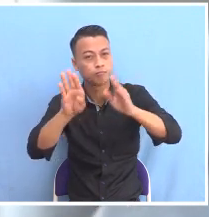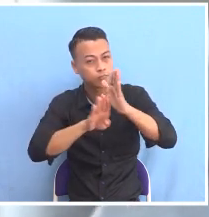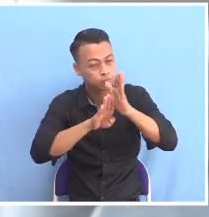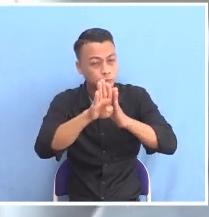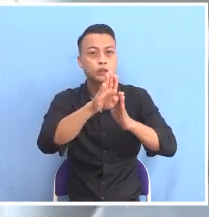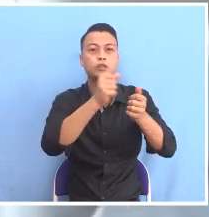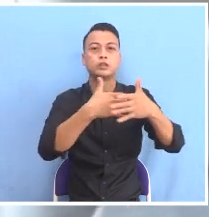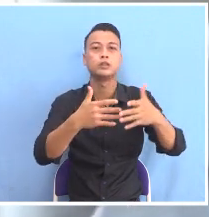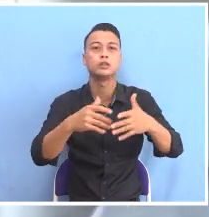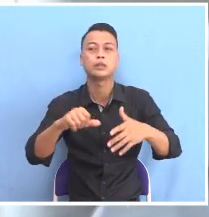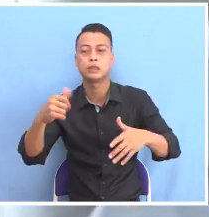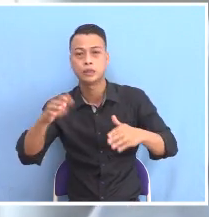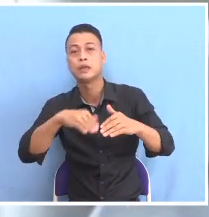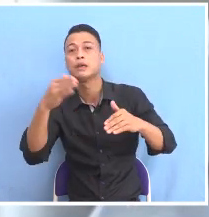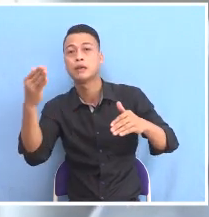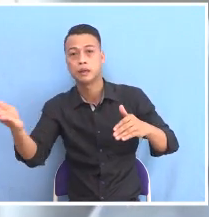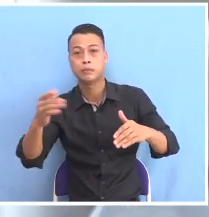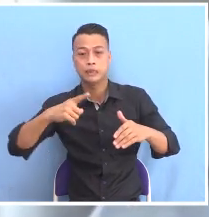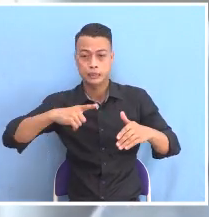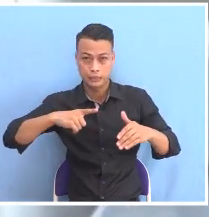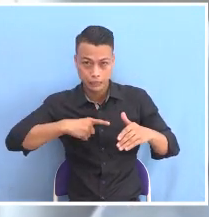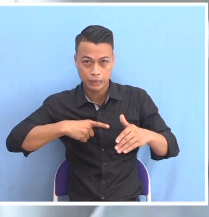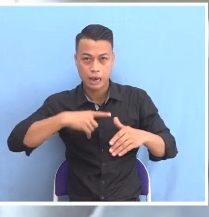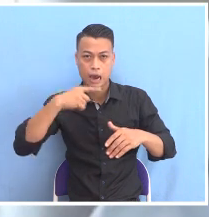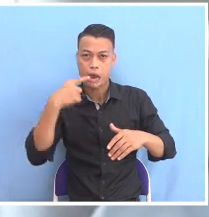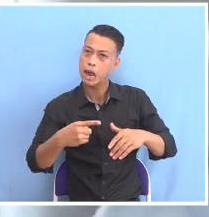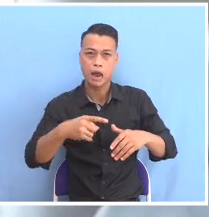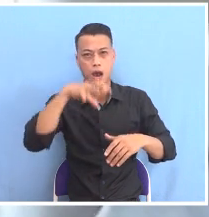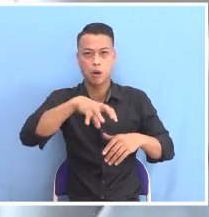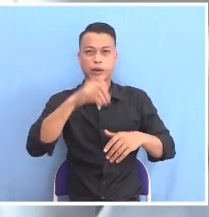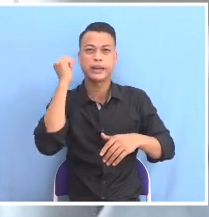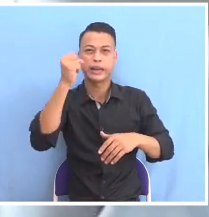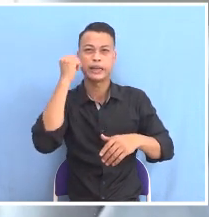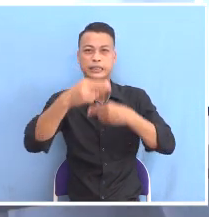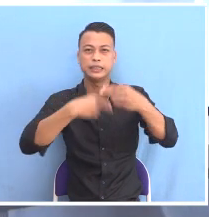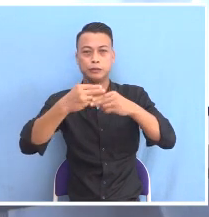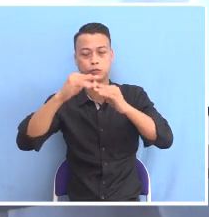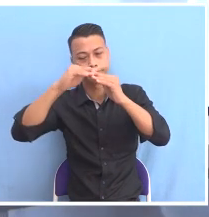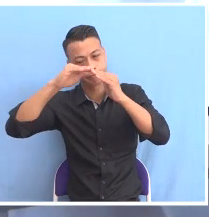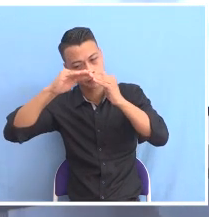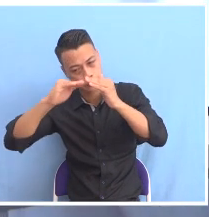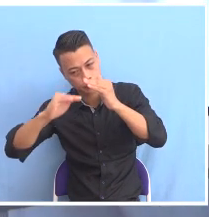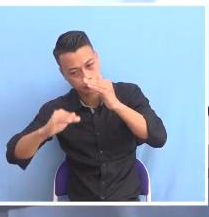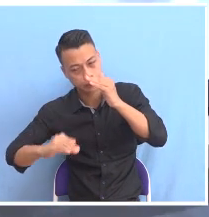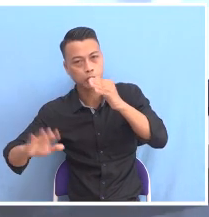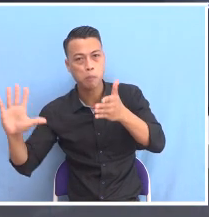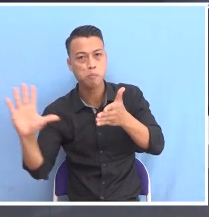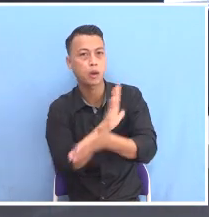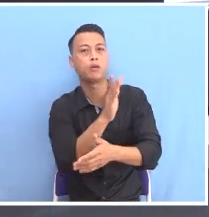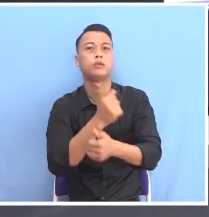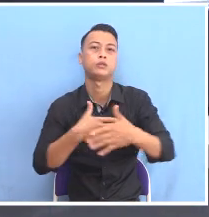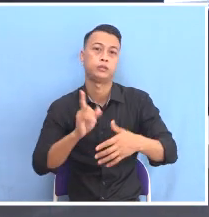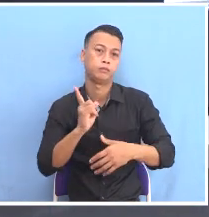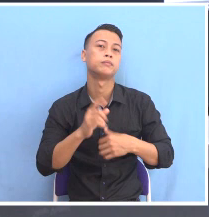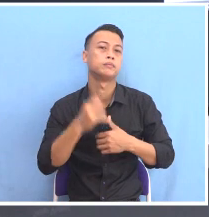the Pema, she was that which she can there. Then I in Jim would PP so chapel, the illusion of their body. Okay, Jesuit Maricna. Tosomia as